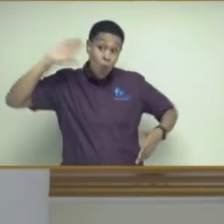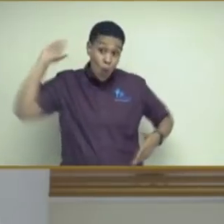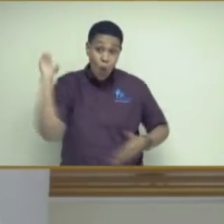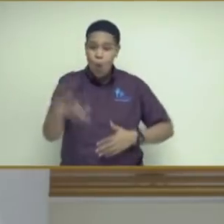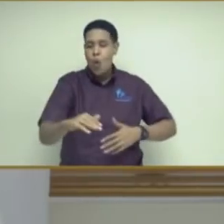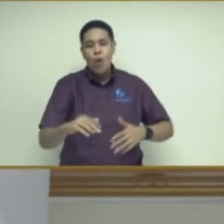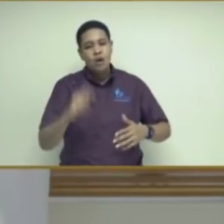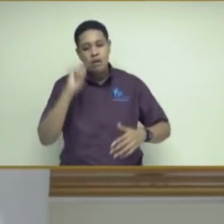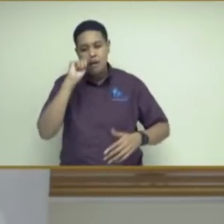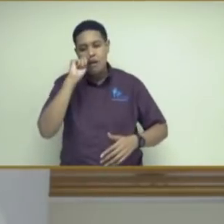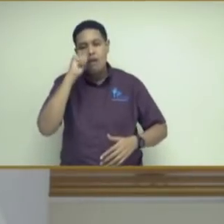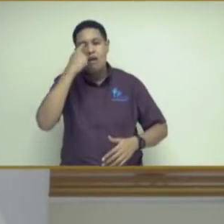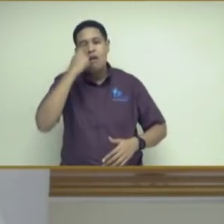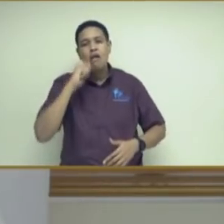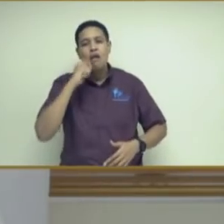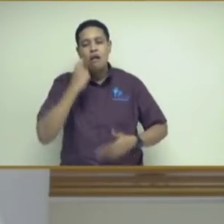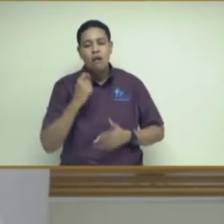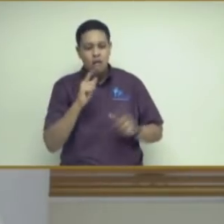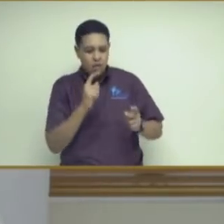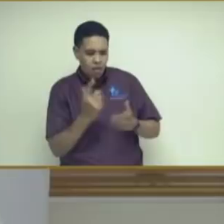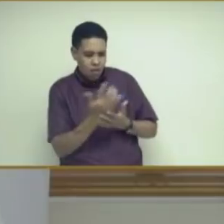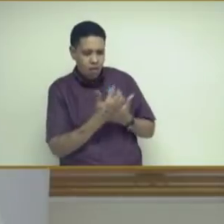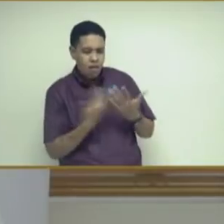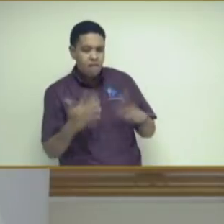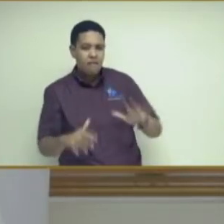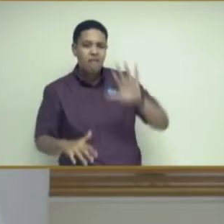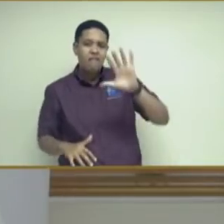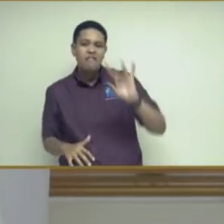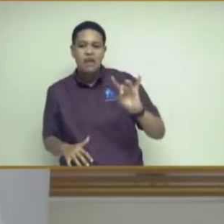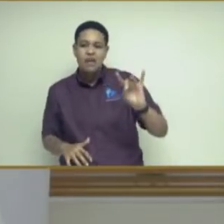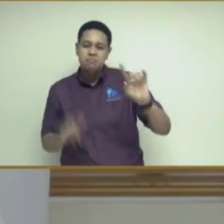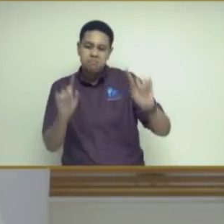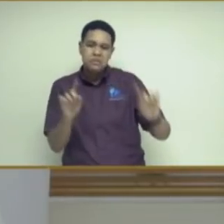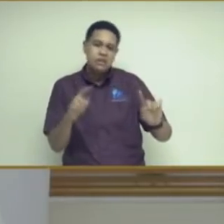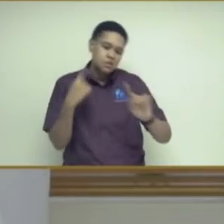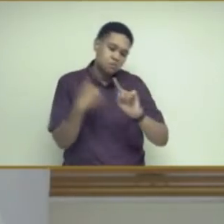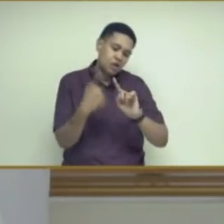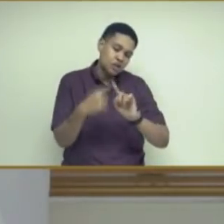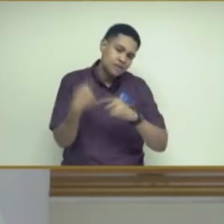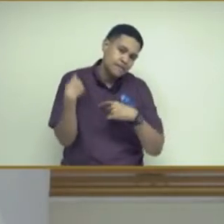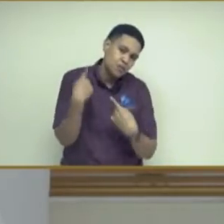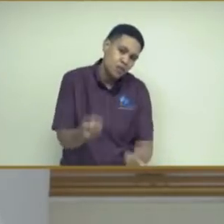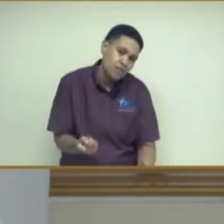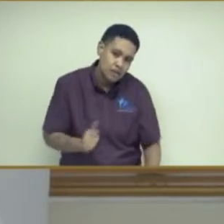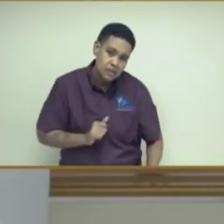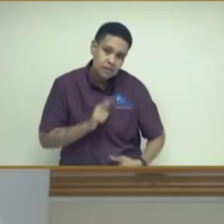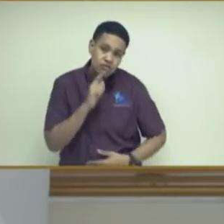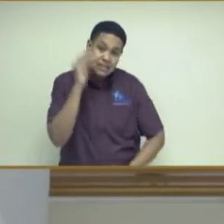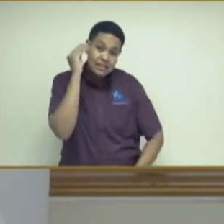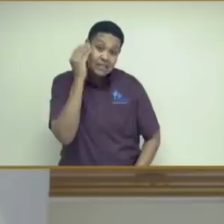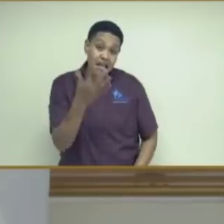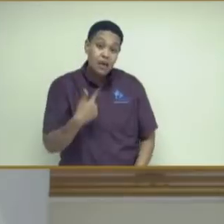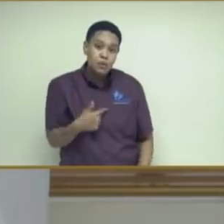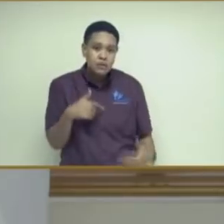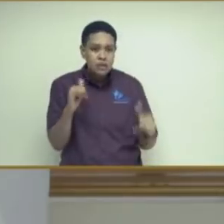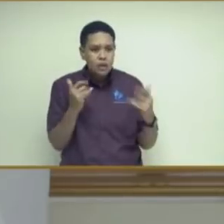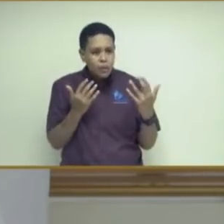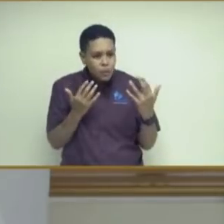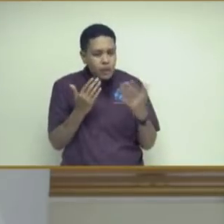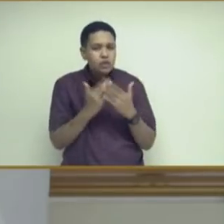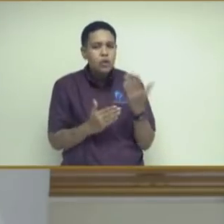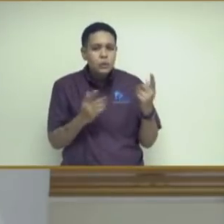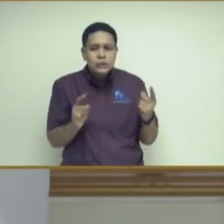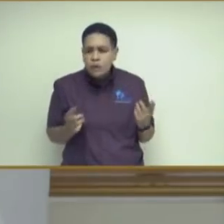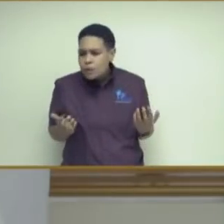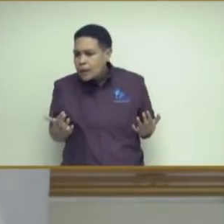tested, and 58 have tested positive to date. And I say to date because we're still awaiting some results.